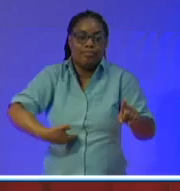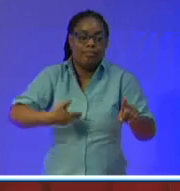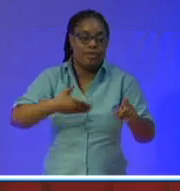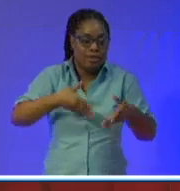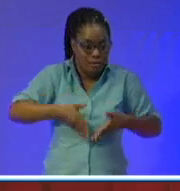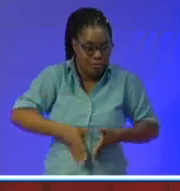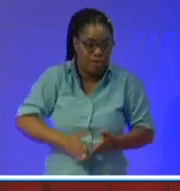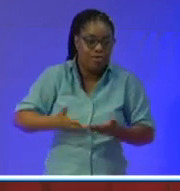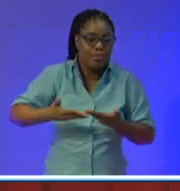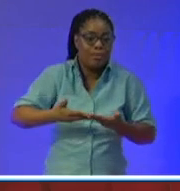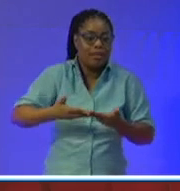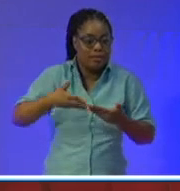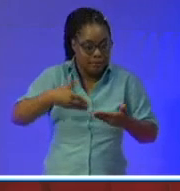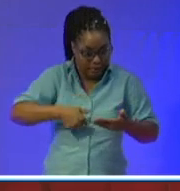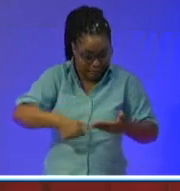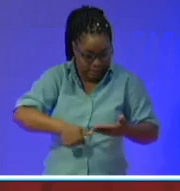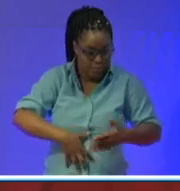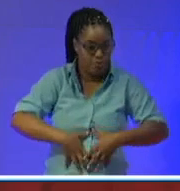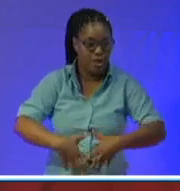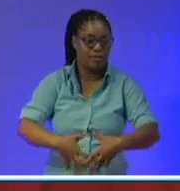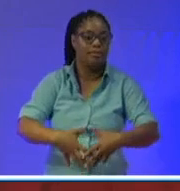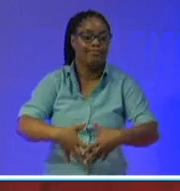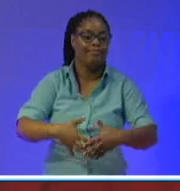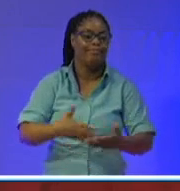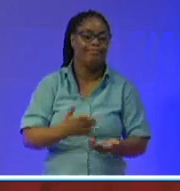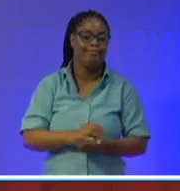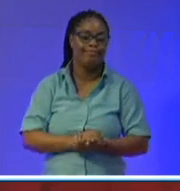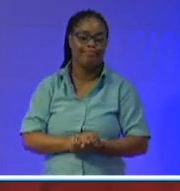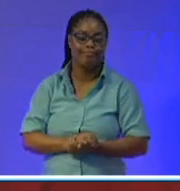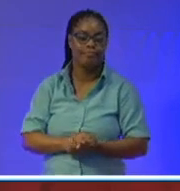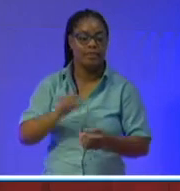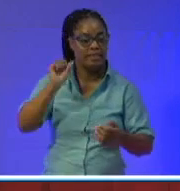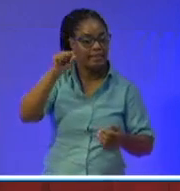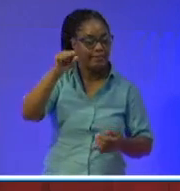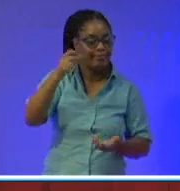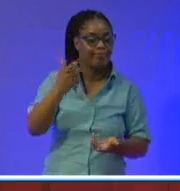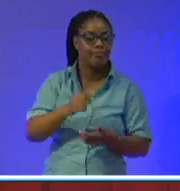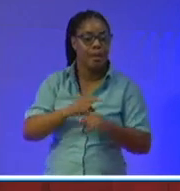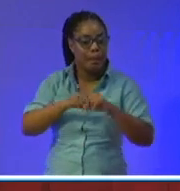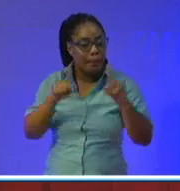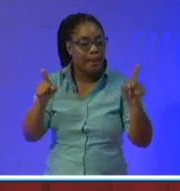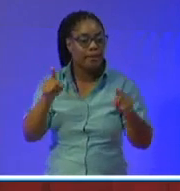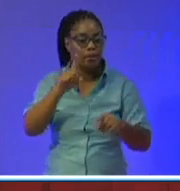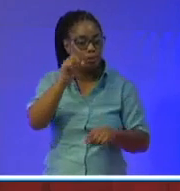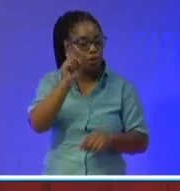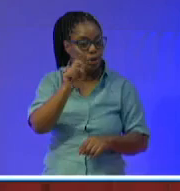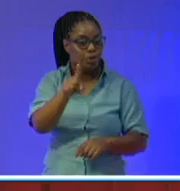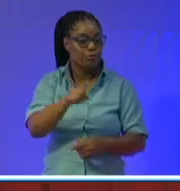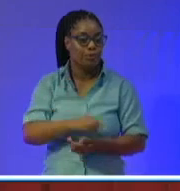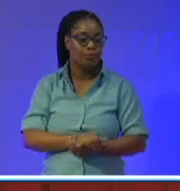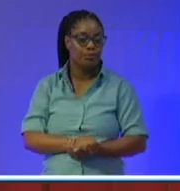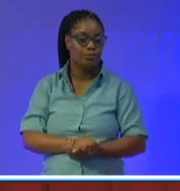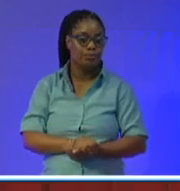contracting COVID-19? I know you mentioned stillbirths there at one point. Yes,